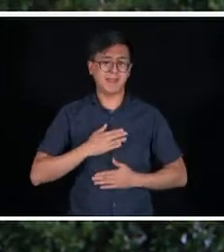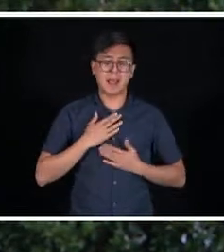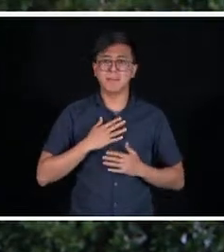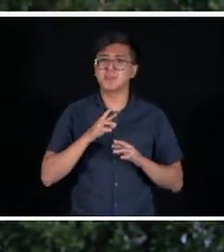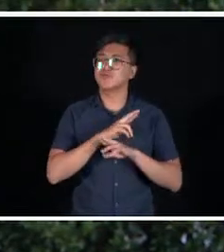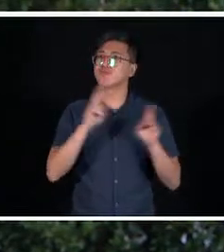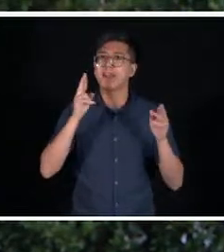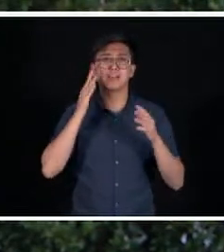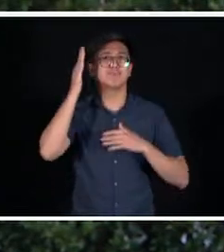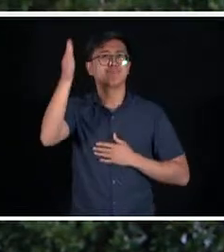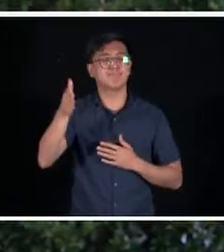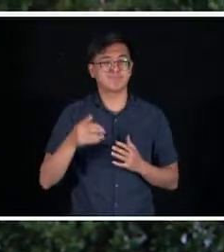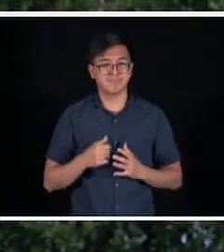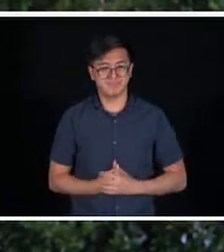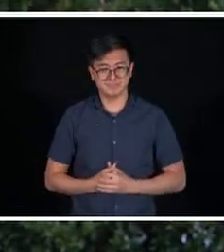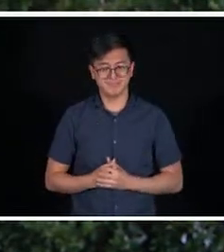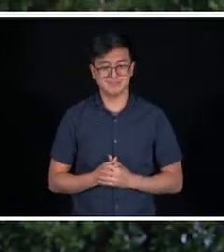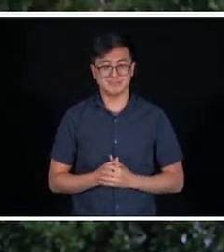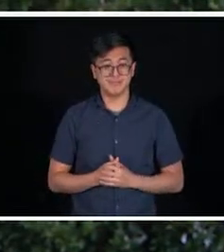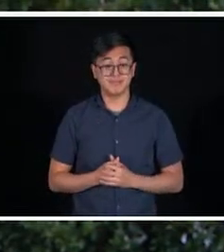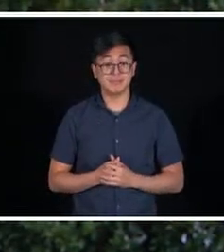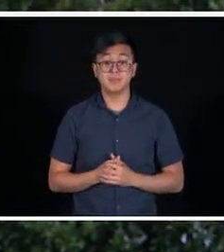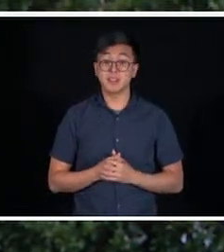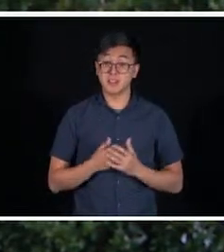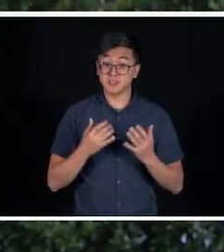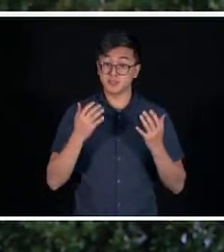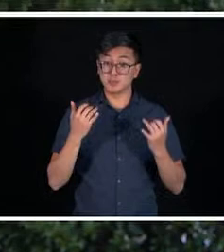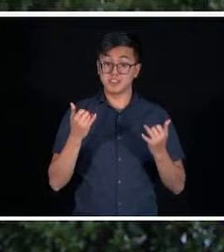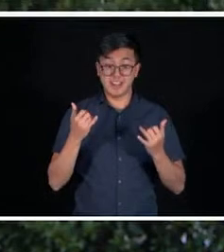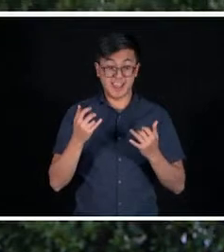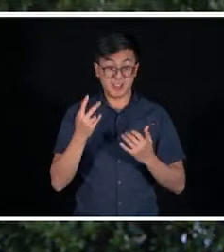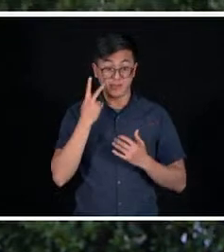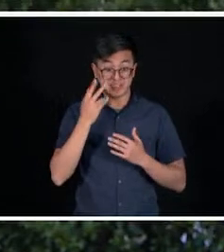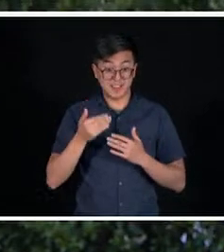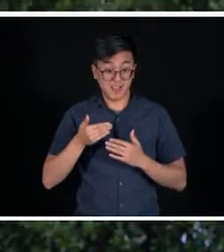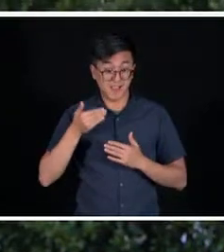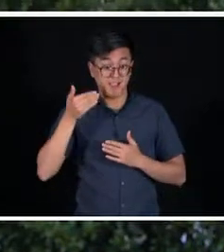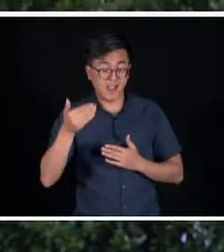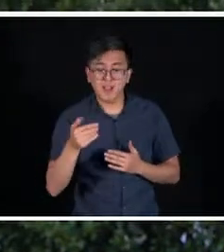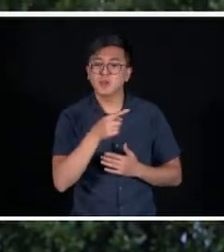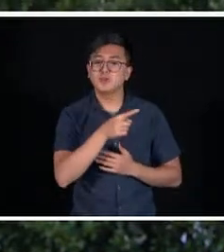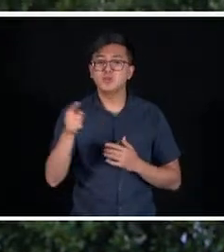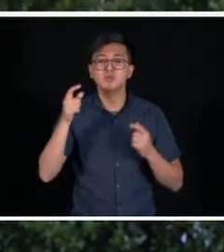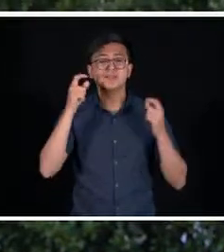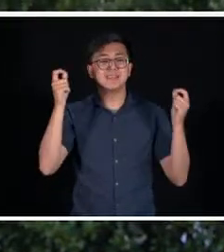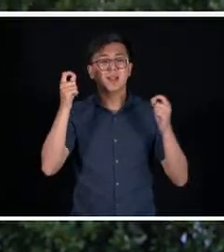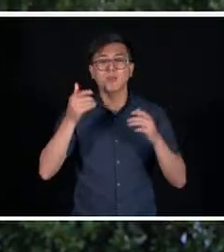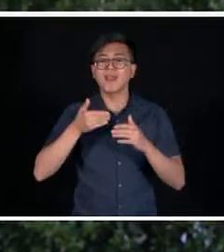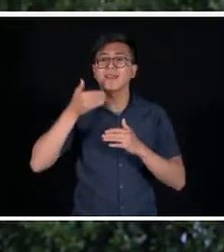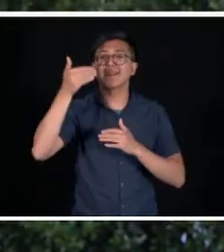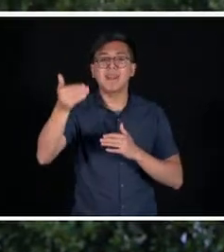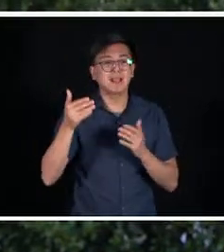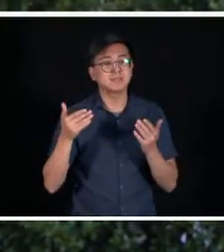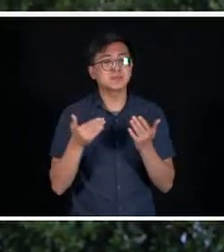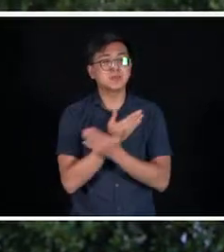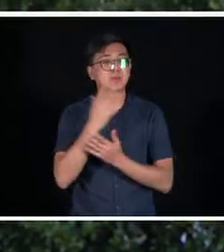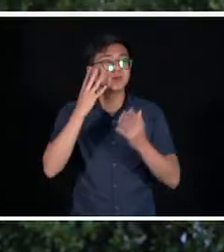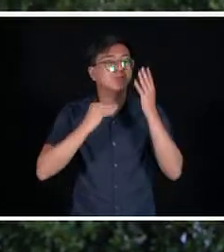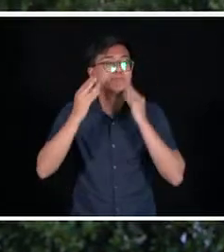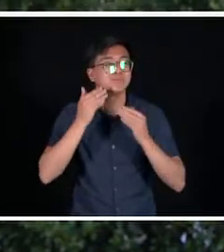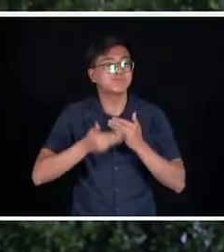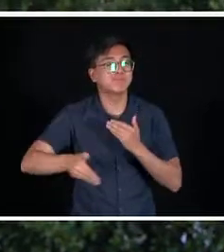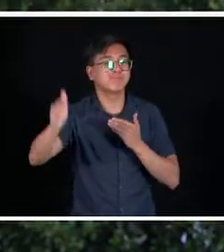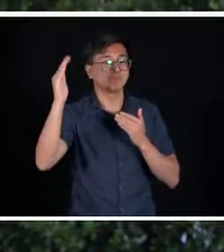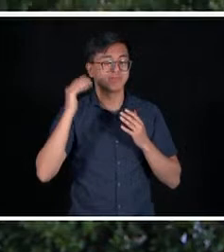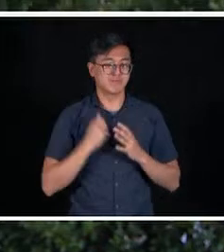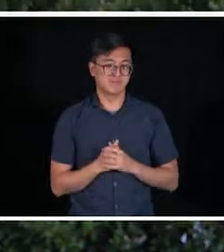And today, we celebrate the next chapter in your lives. As you prepare to embark on an exciting